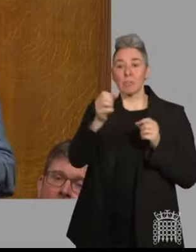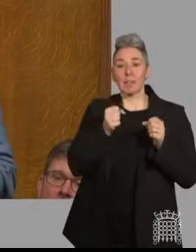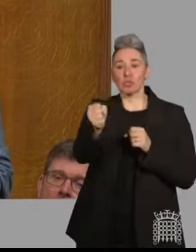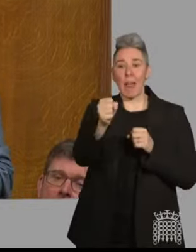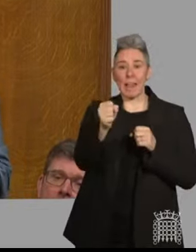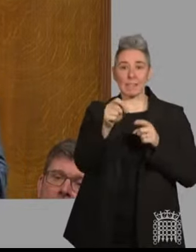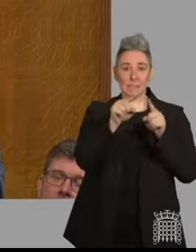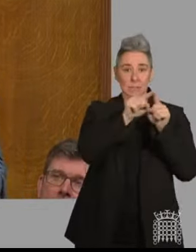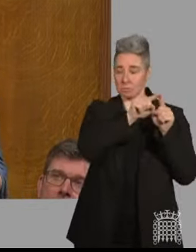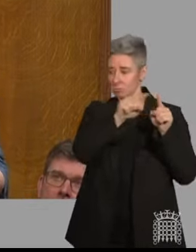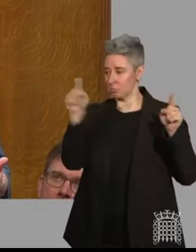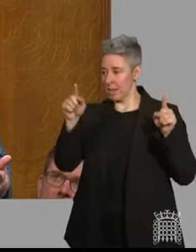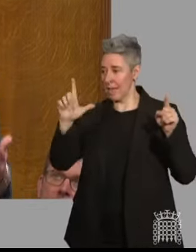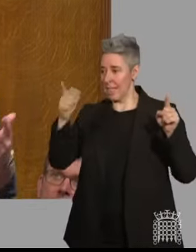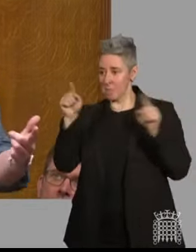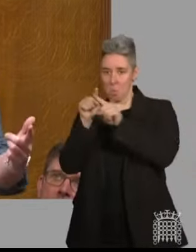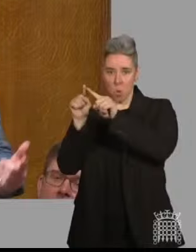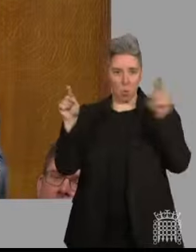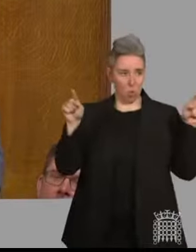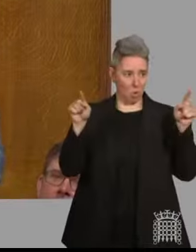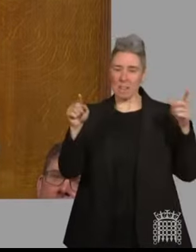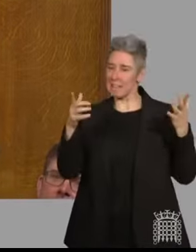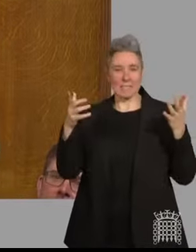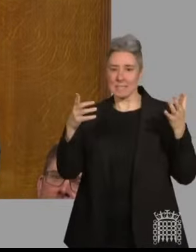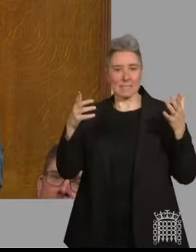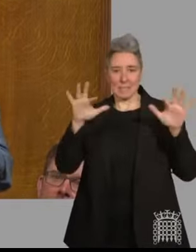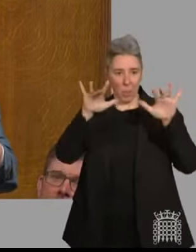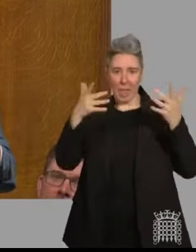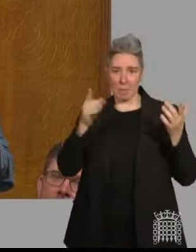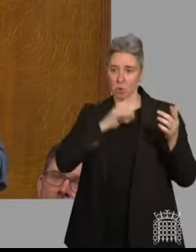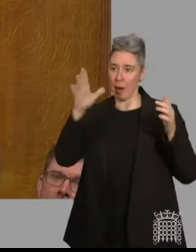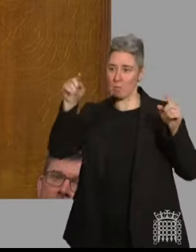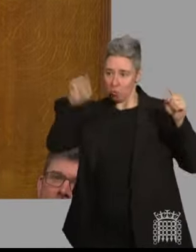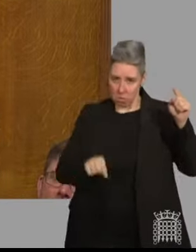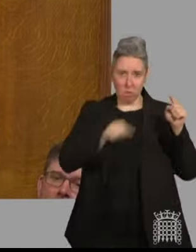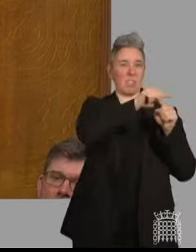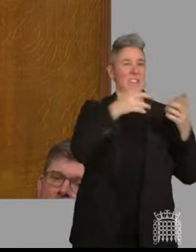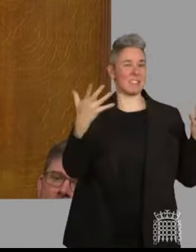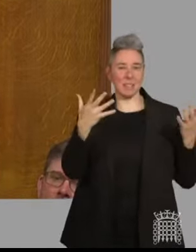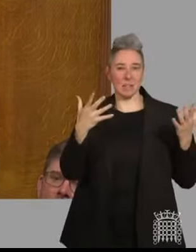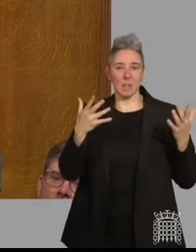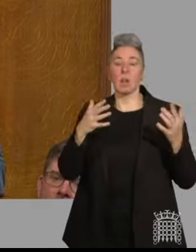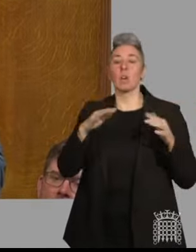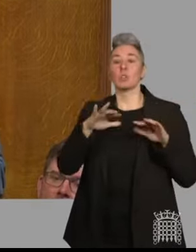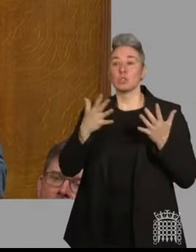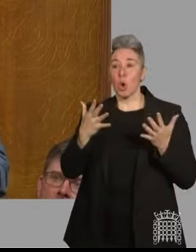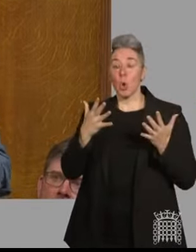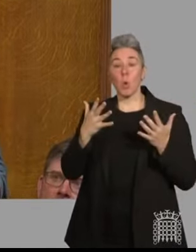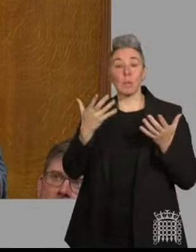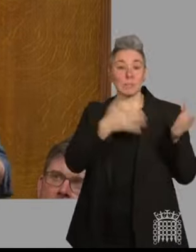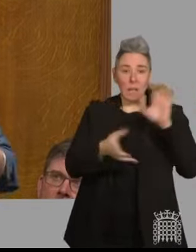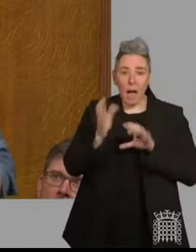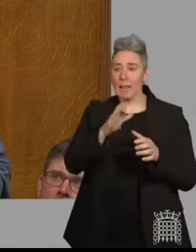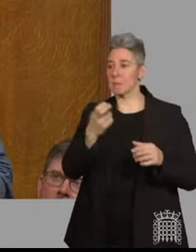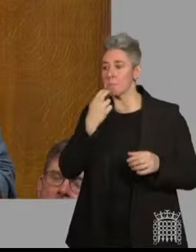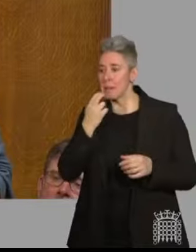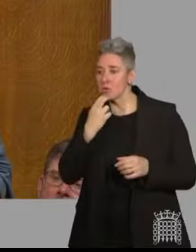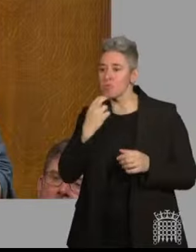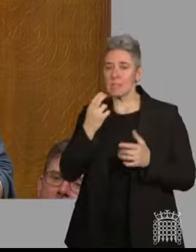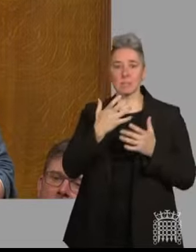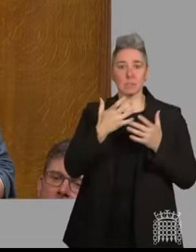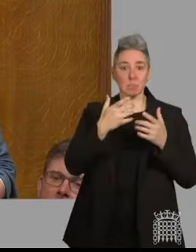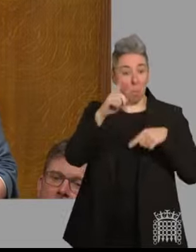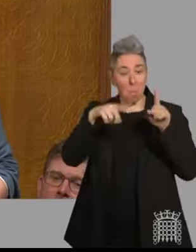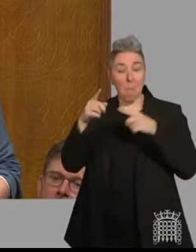science and technology in new multimodal battery trains is going to allow that to be an accessible possibility, and then get Midge Hall